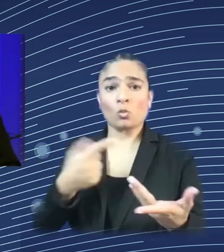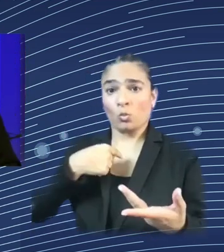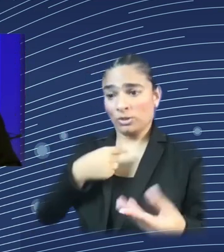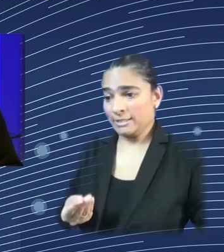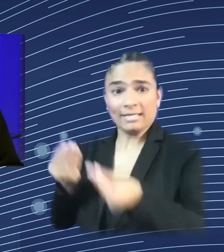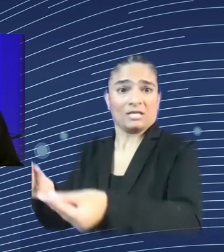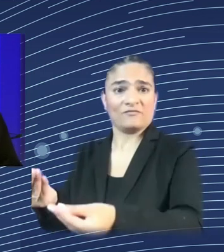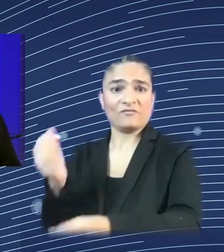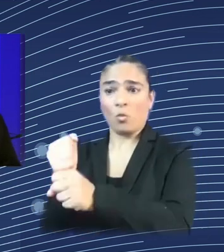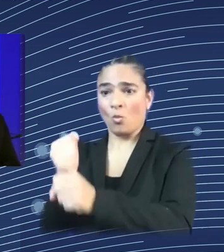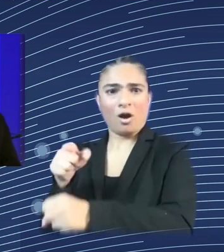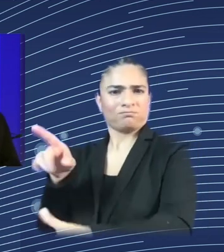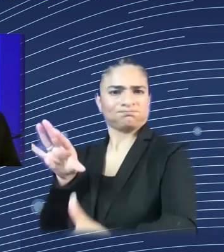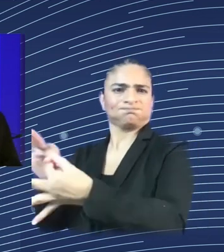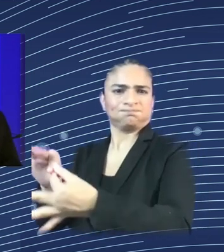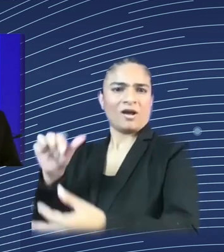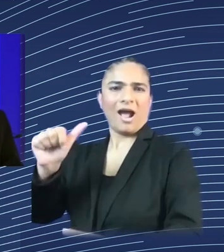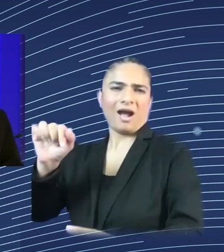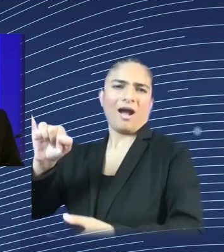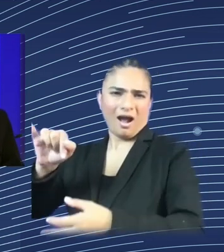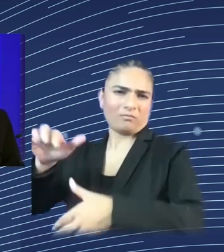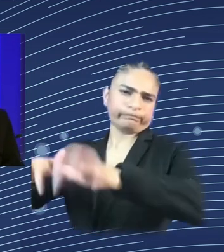Please switch to my last slide.